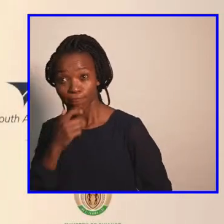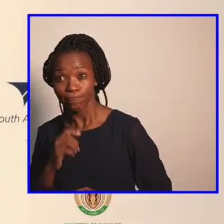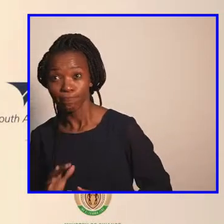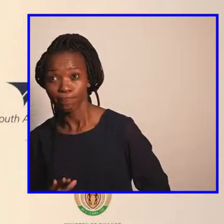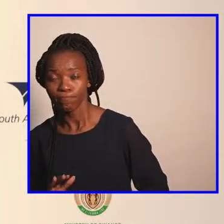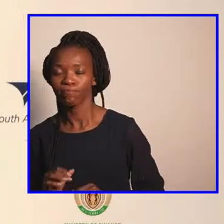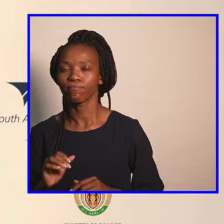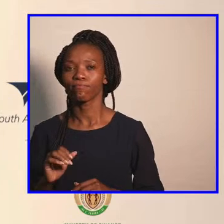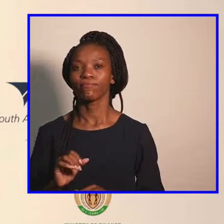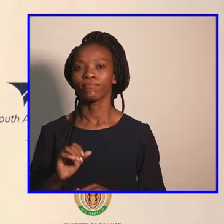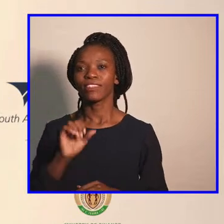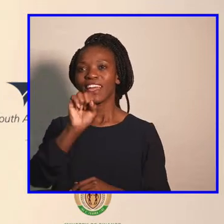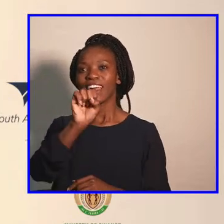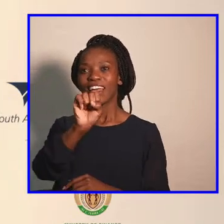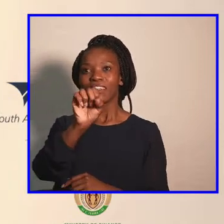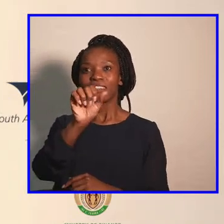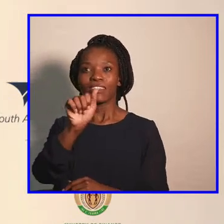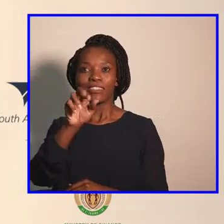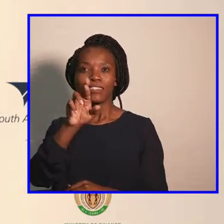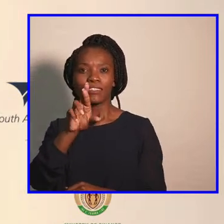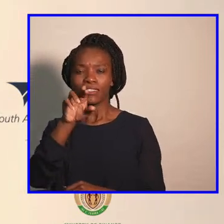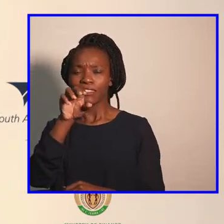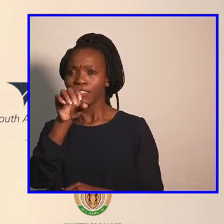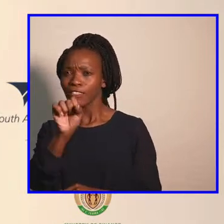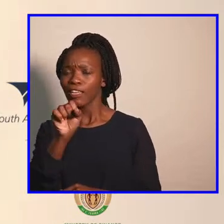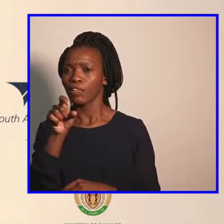Revenue Service, Mr. Edward Kiswet,